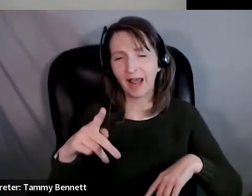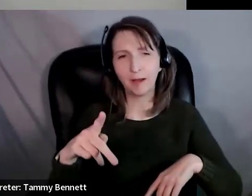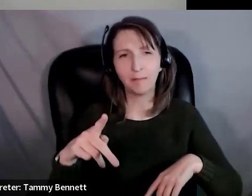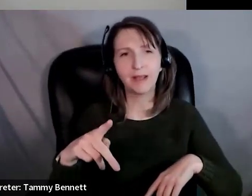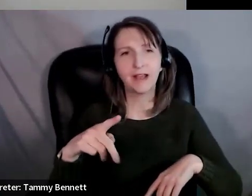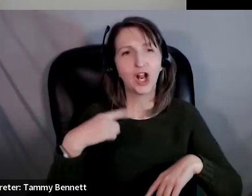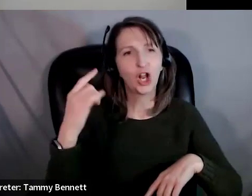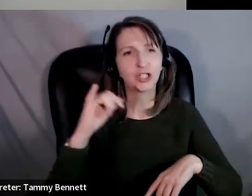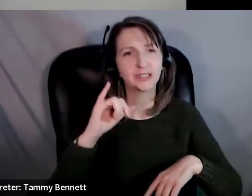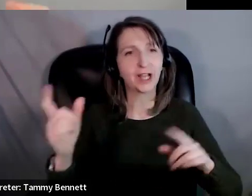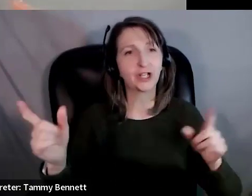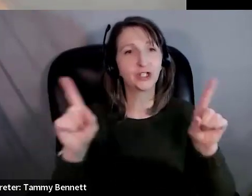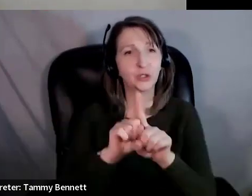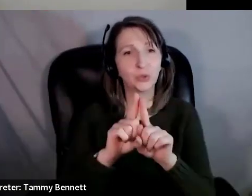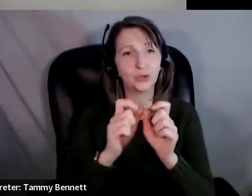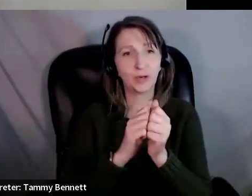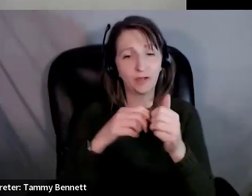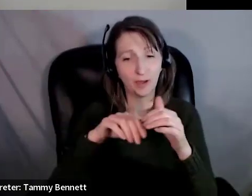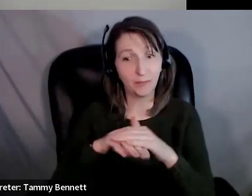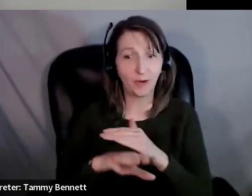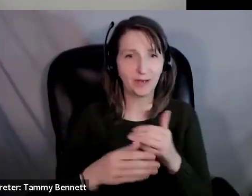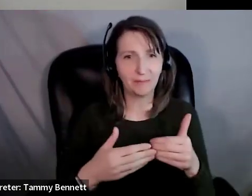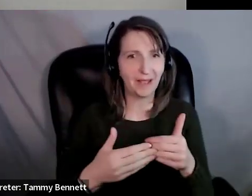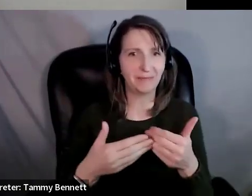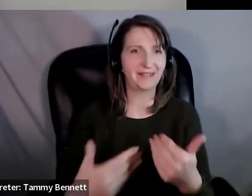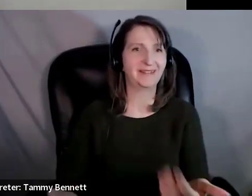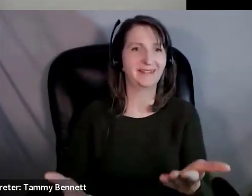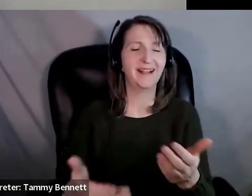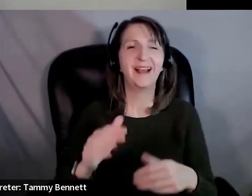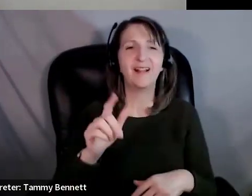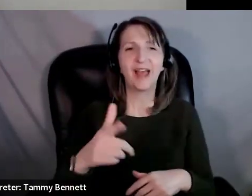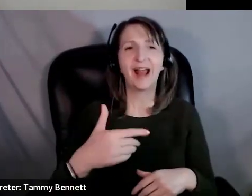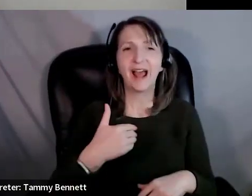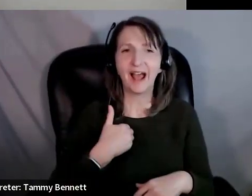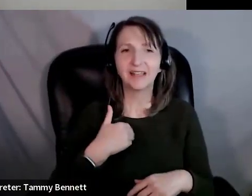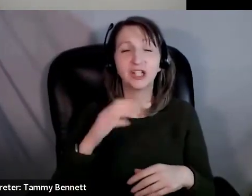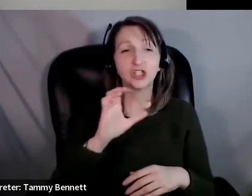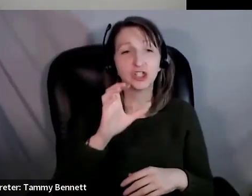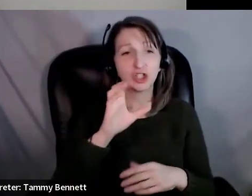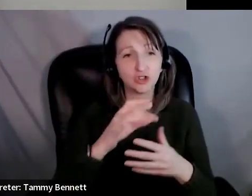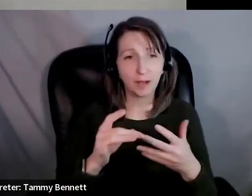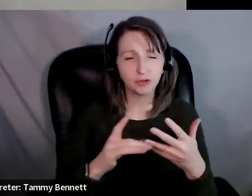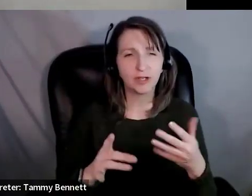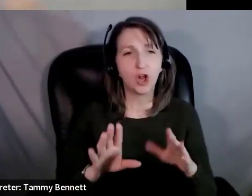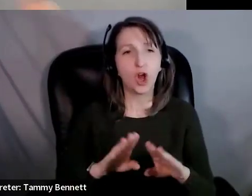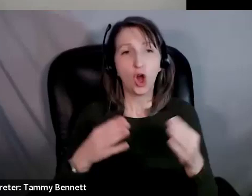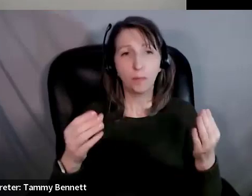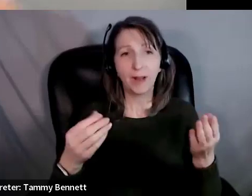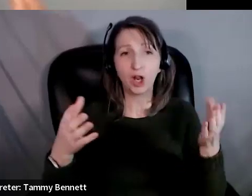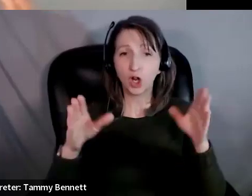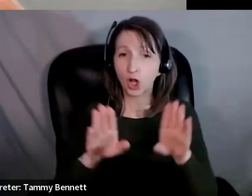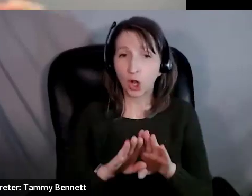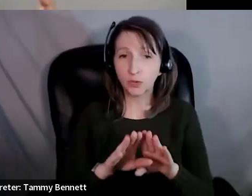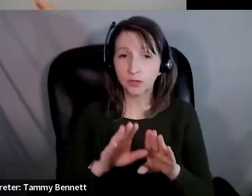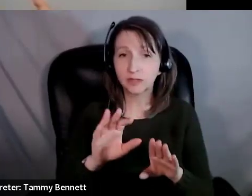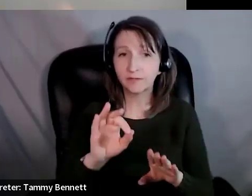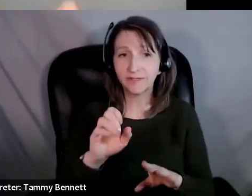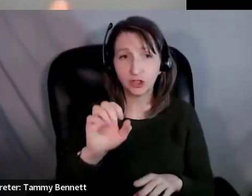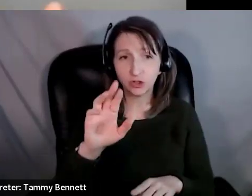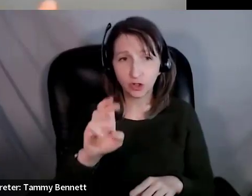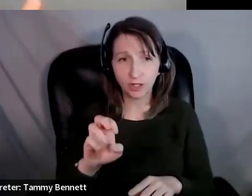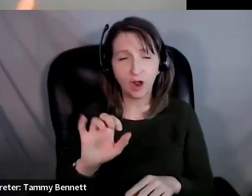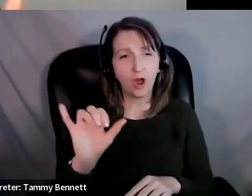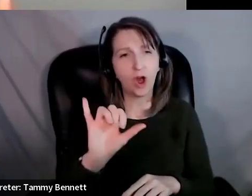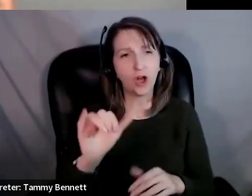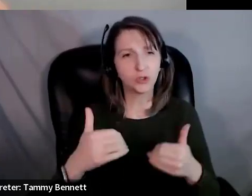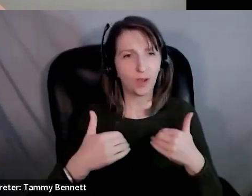baby. I think it's really great. It has the search option that proloco has. It has an open and close feature of disappearing different grid sizes, but it